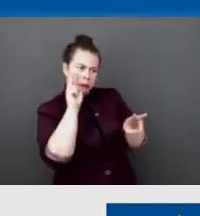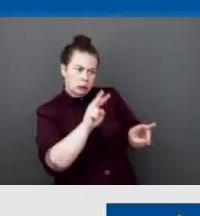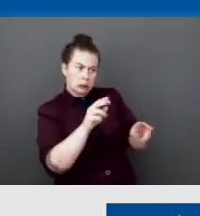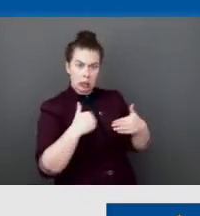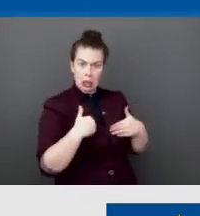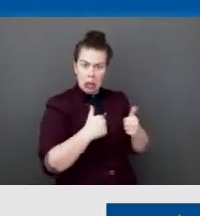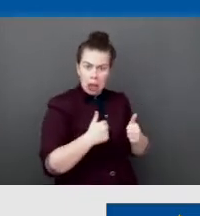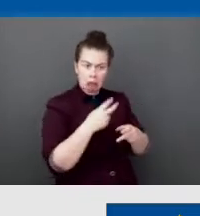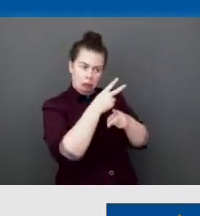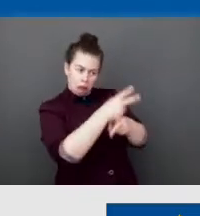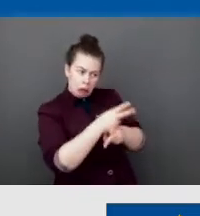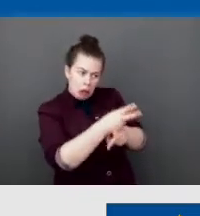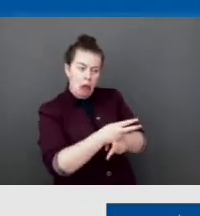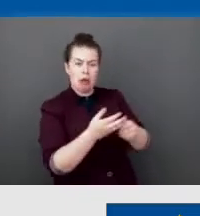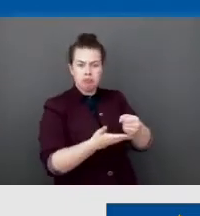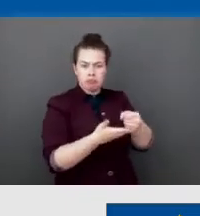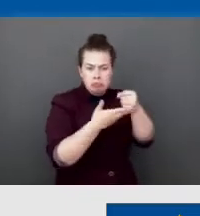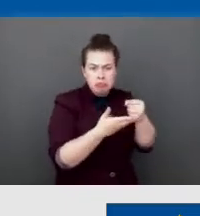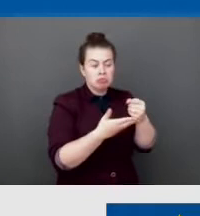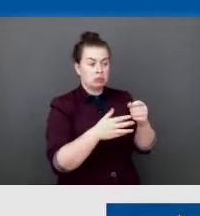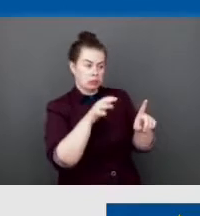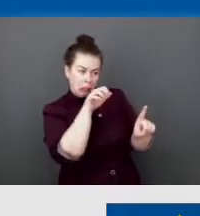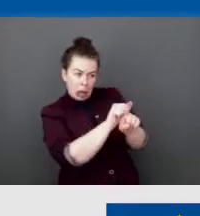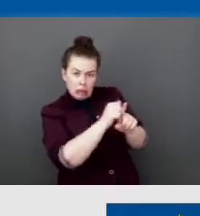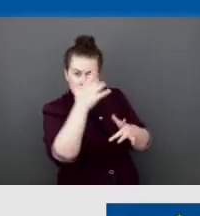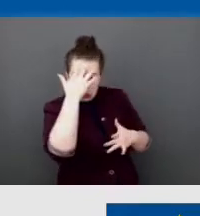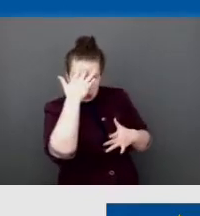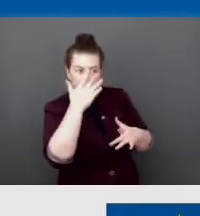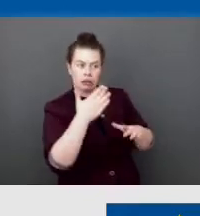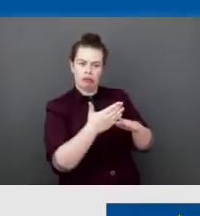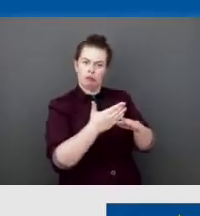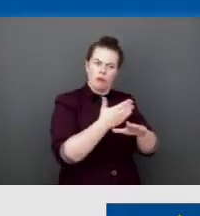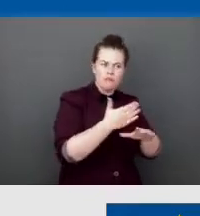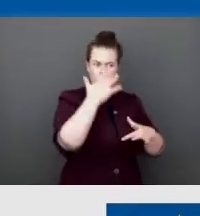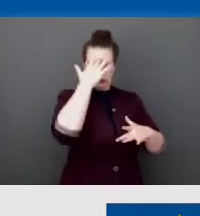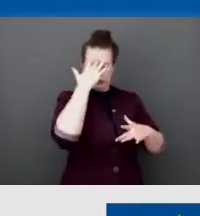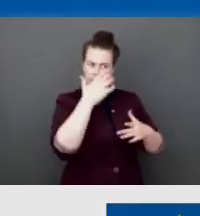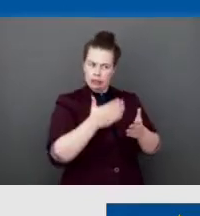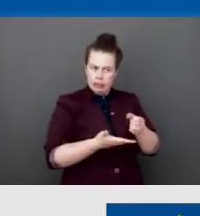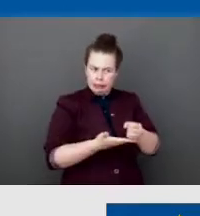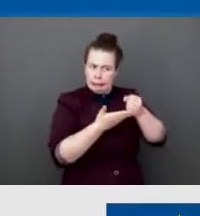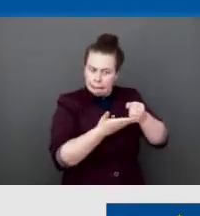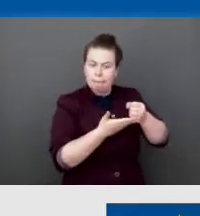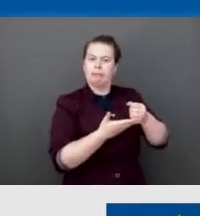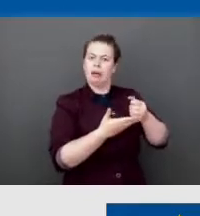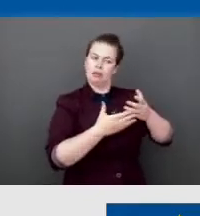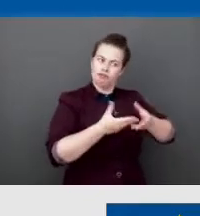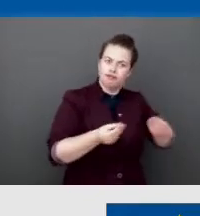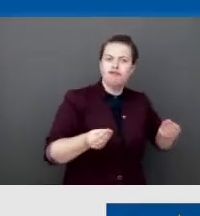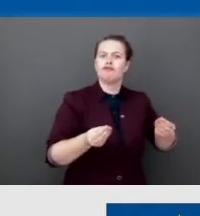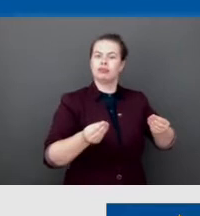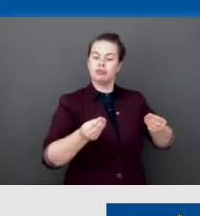for people in a continuous manner, looking at disease prevention, health promotion, diagnosis, treatment,